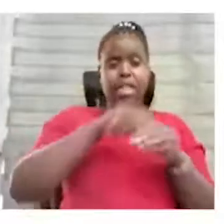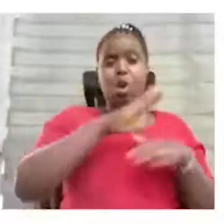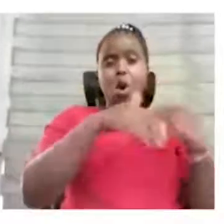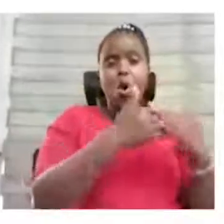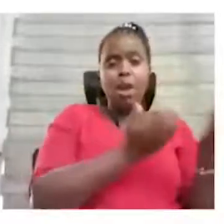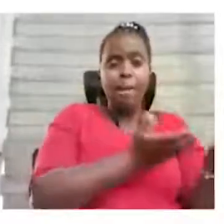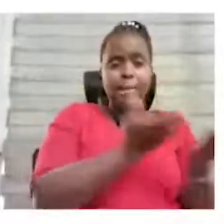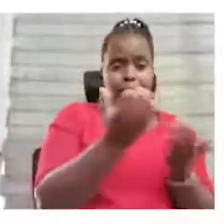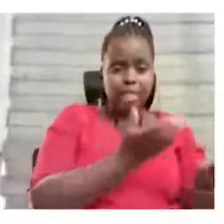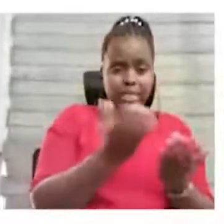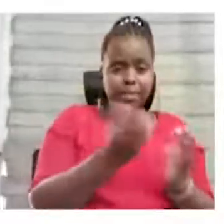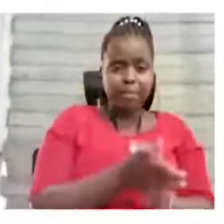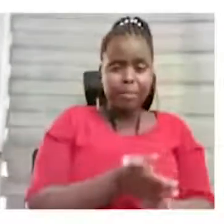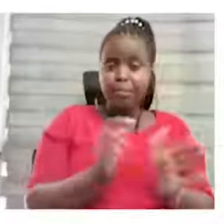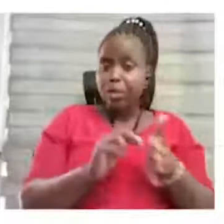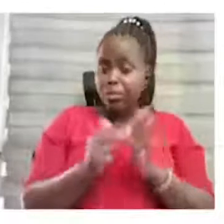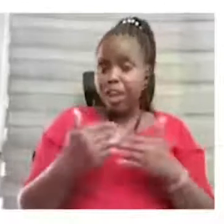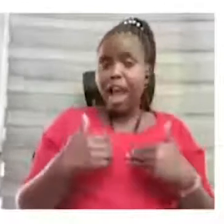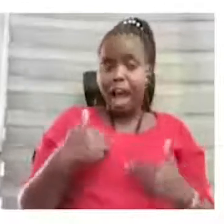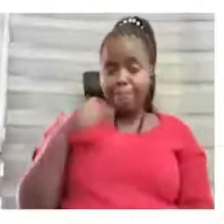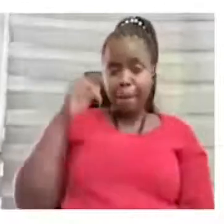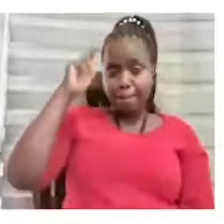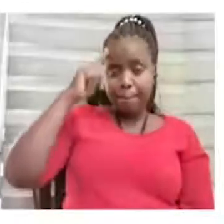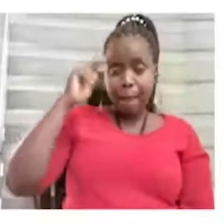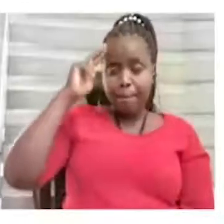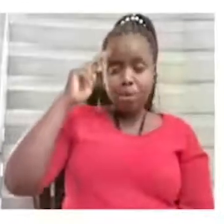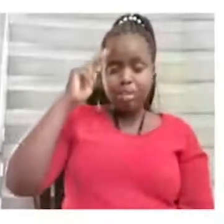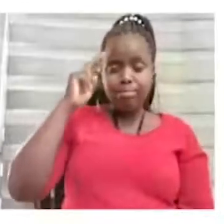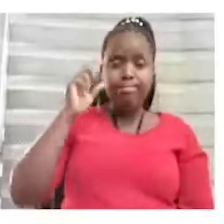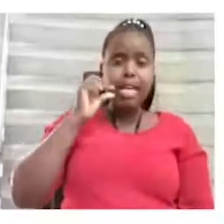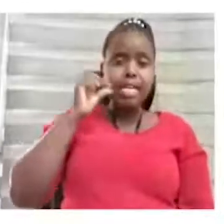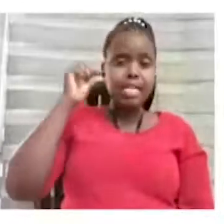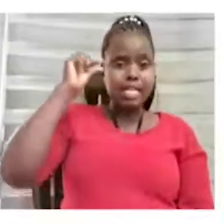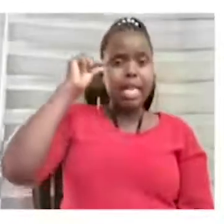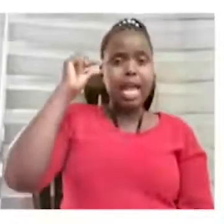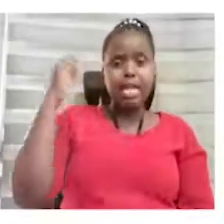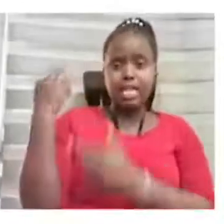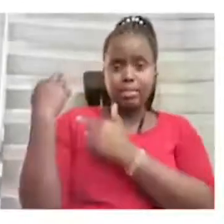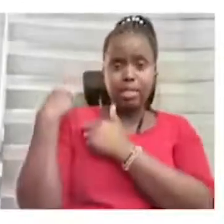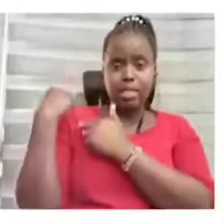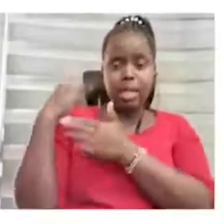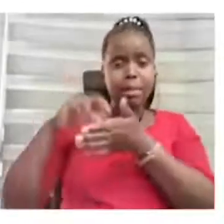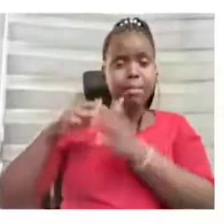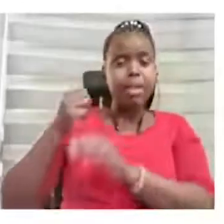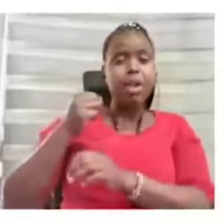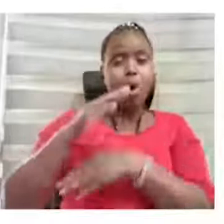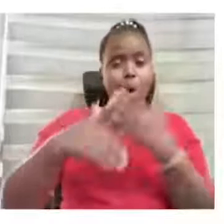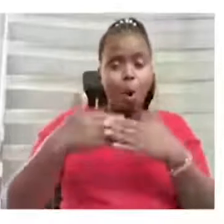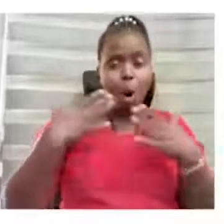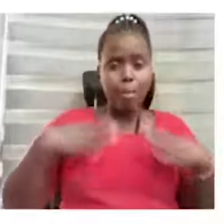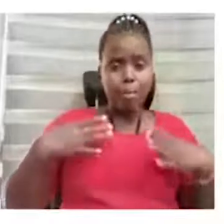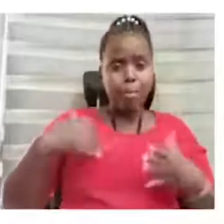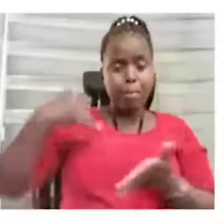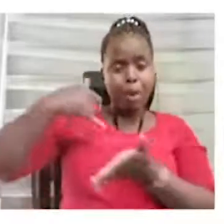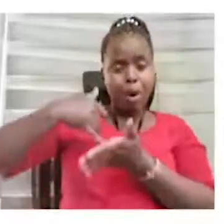do have a purpose-led agenda that is to ensure that everyone within the organization is focusing on this